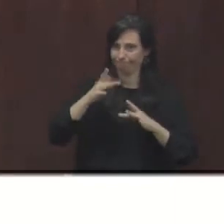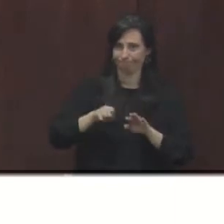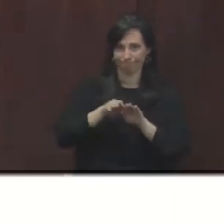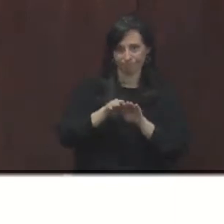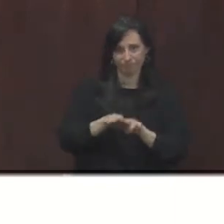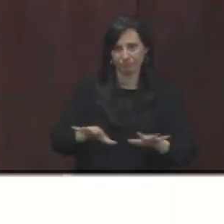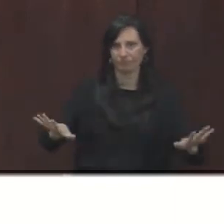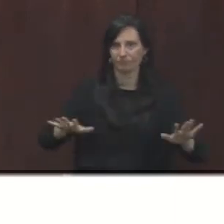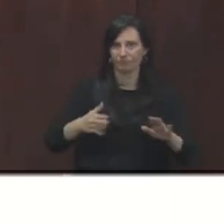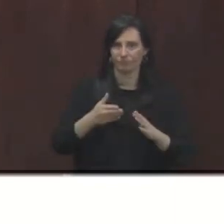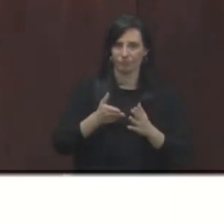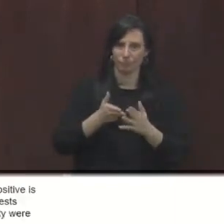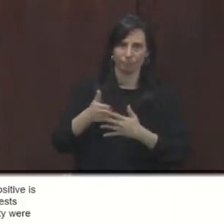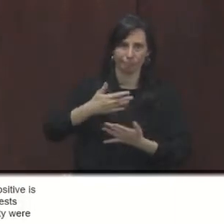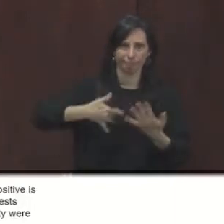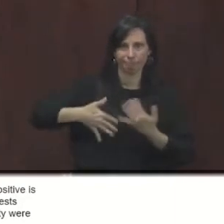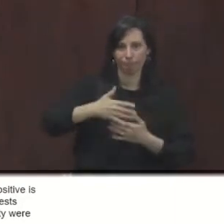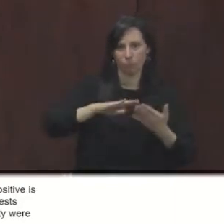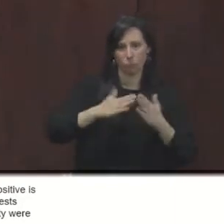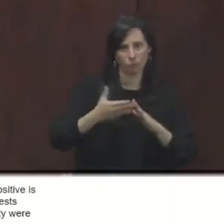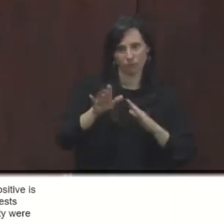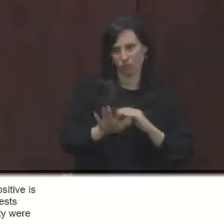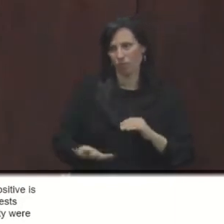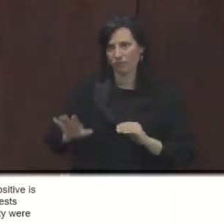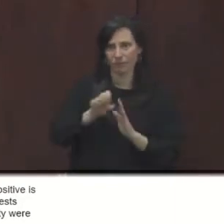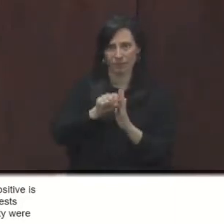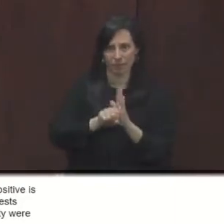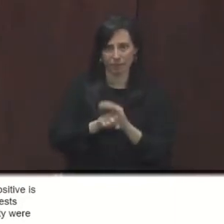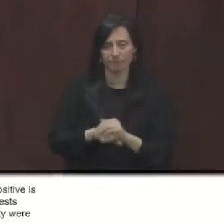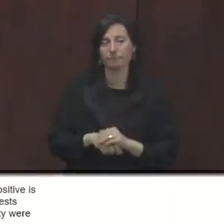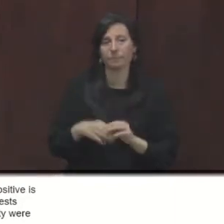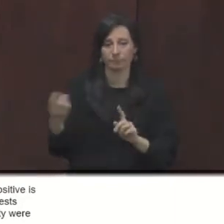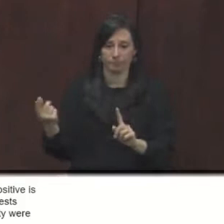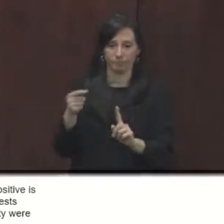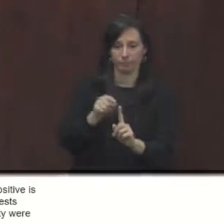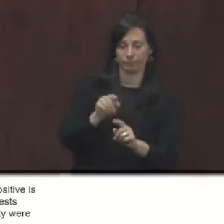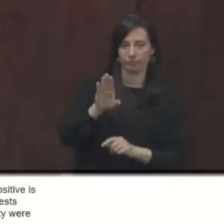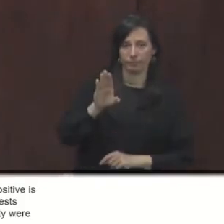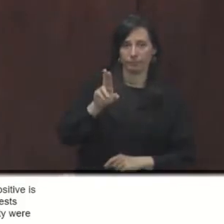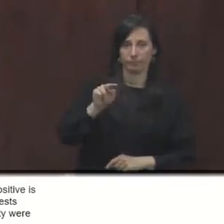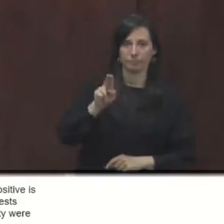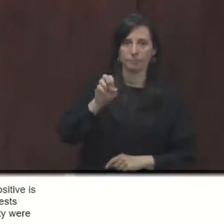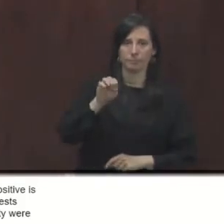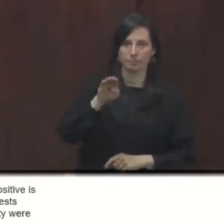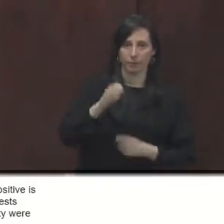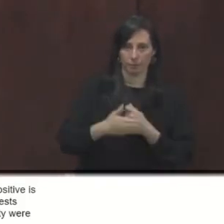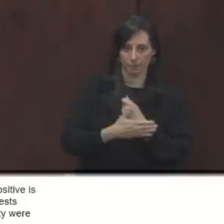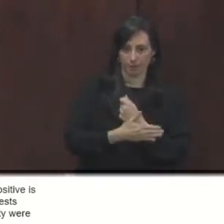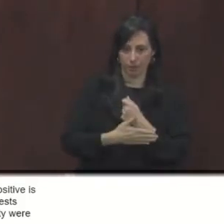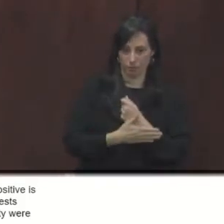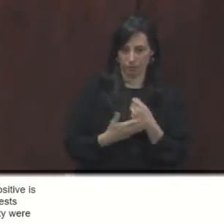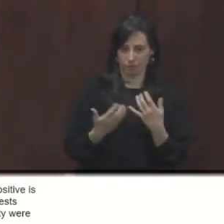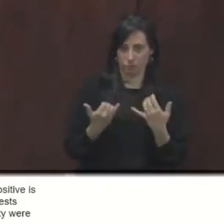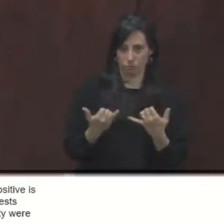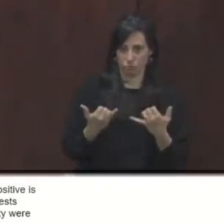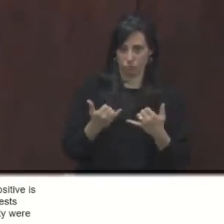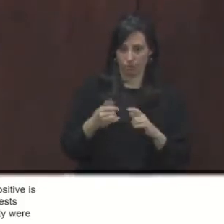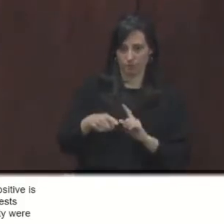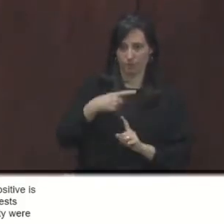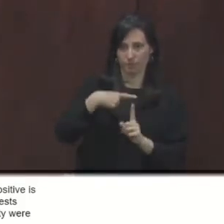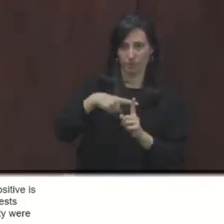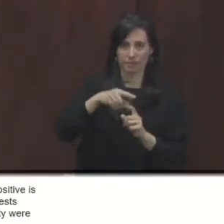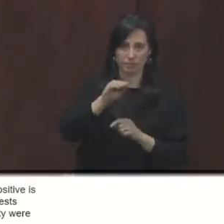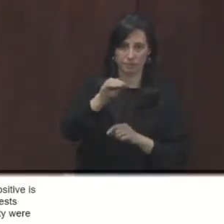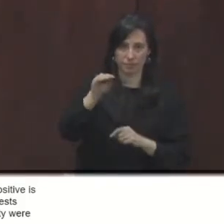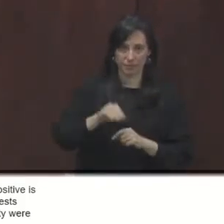viral spread. And just to give you the local perspective, locally the percent positivity also continues to